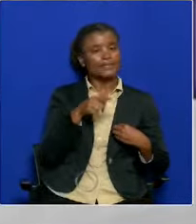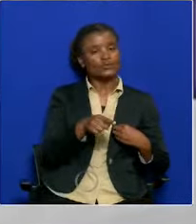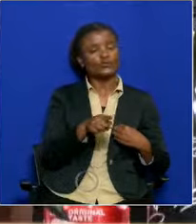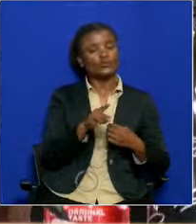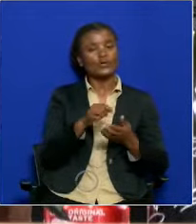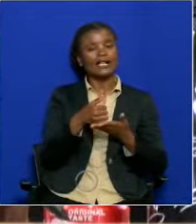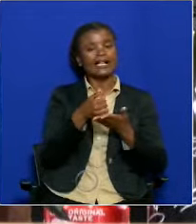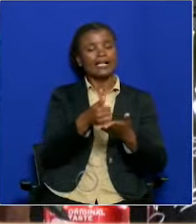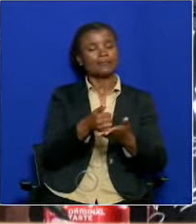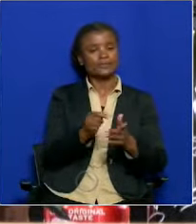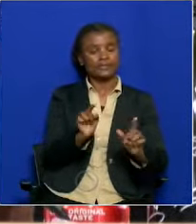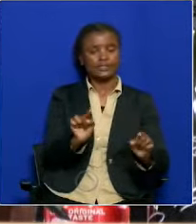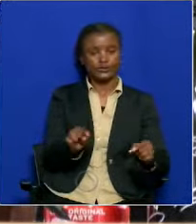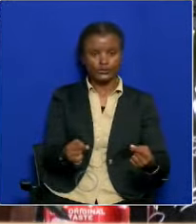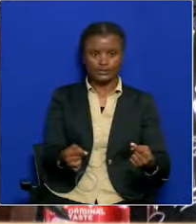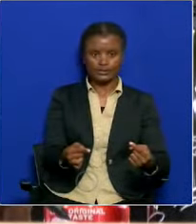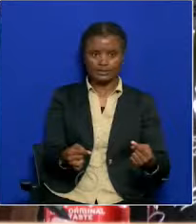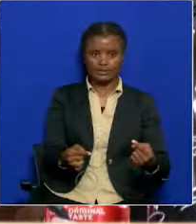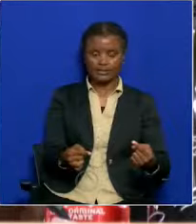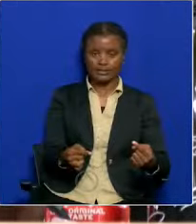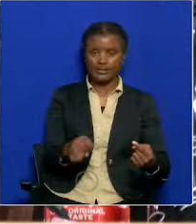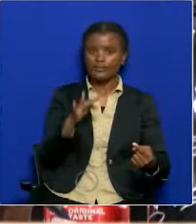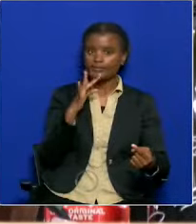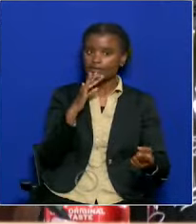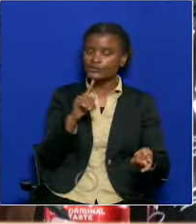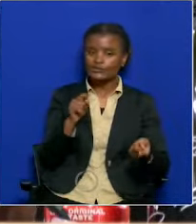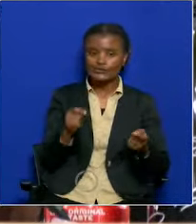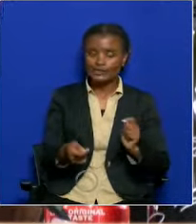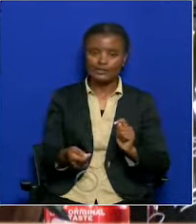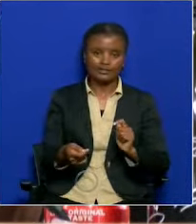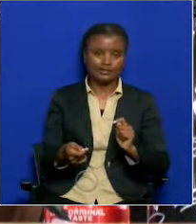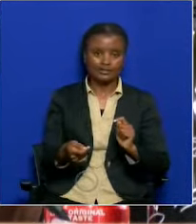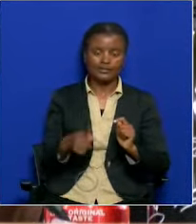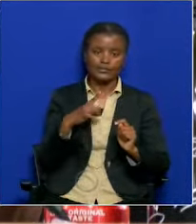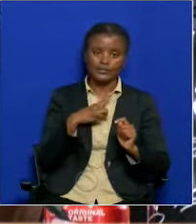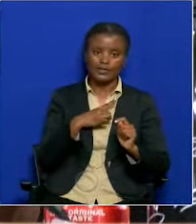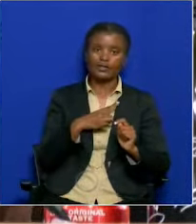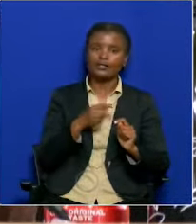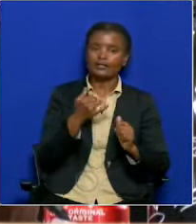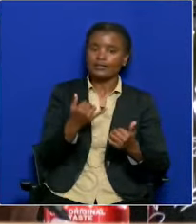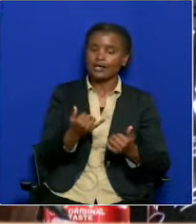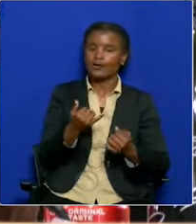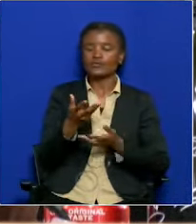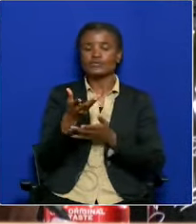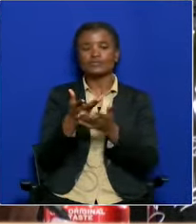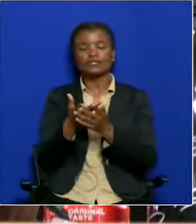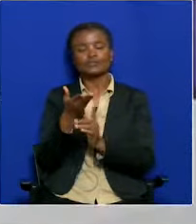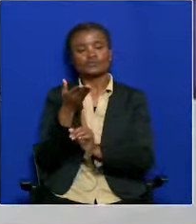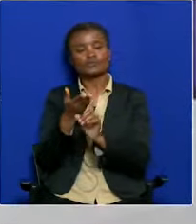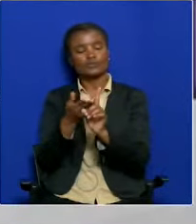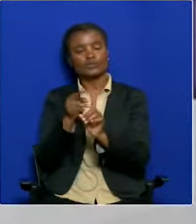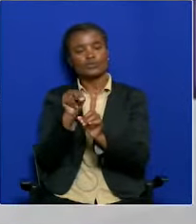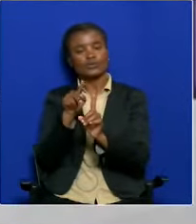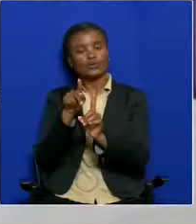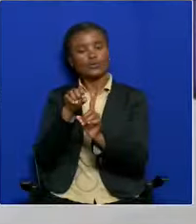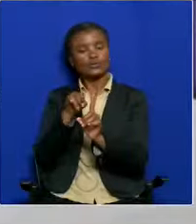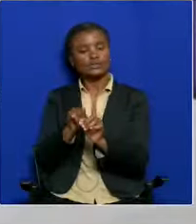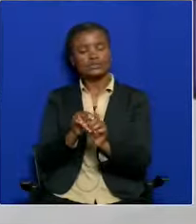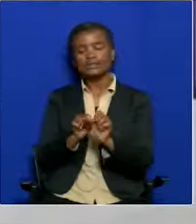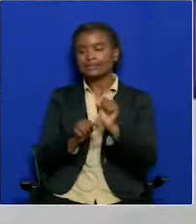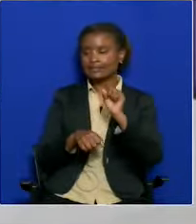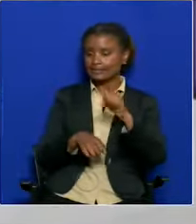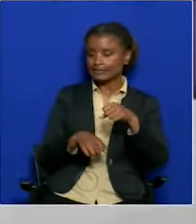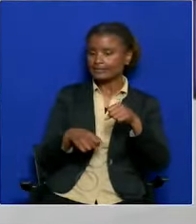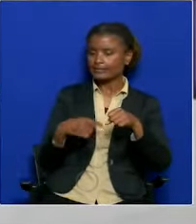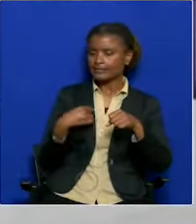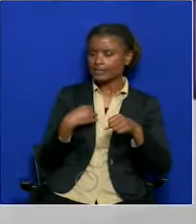that position wouldn't change because you're now dealing with Sergeant Nkosi. Yes, Or does it? out of curiosity I asked,